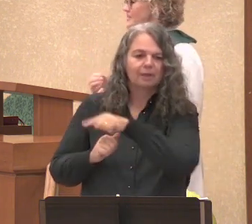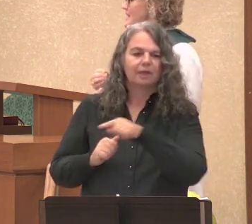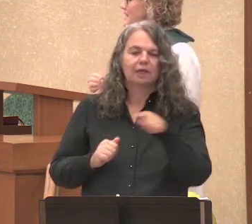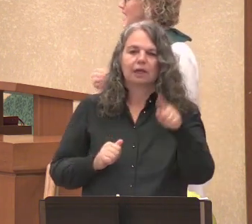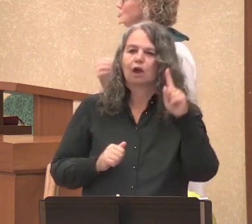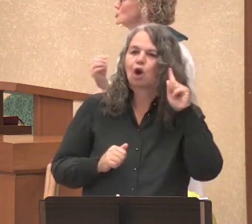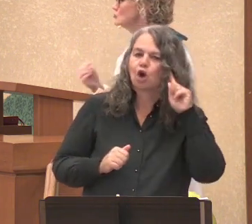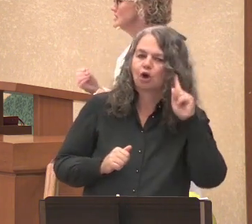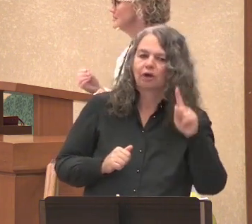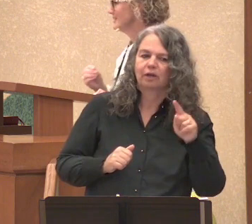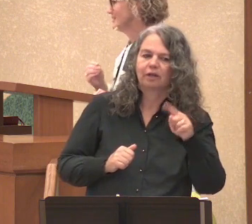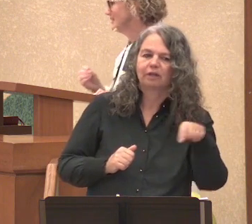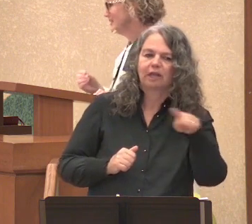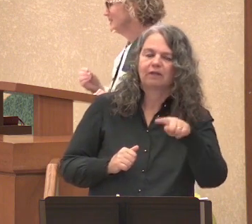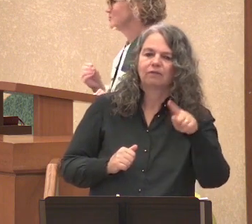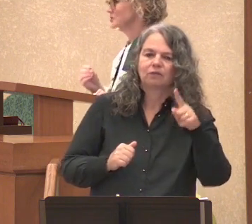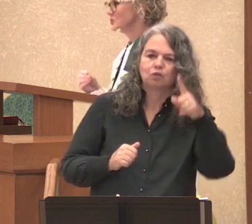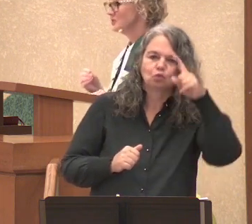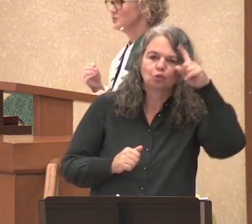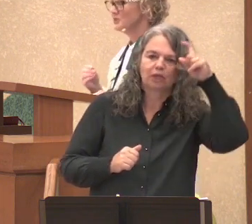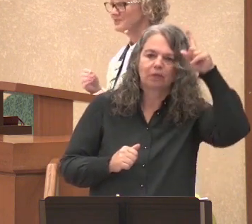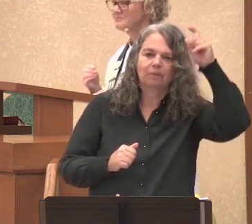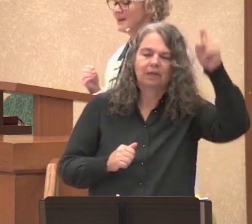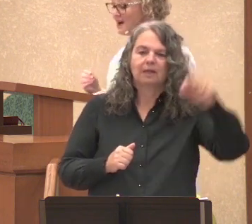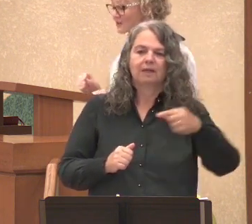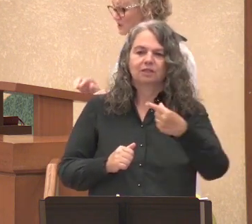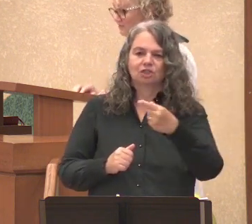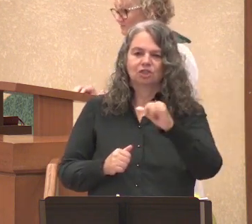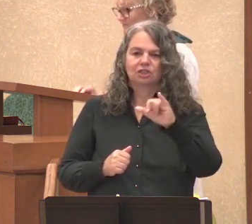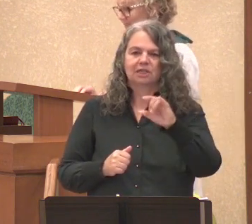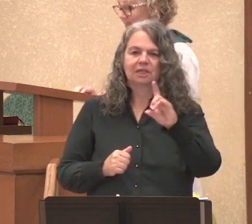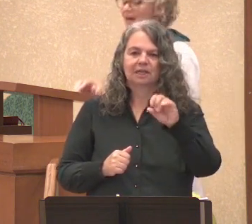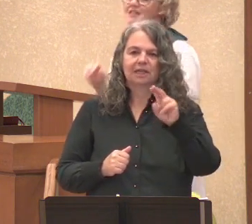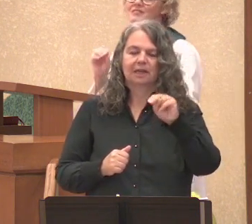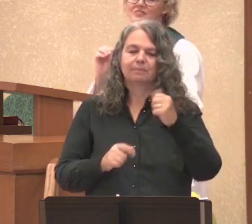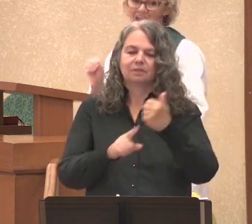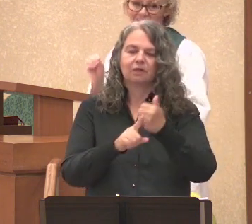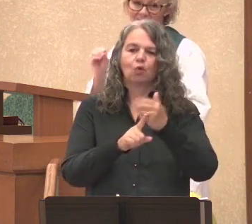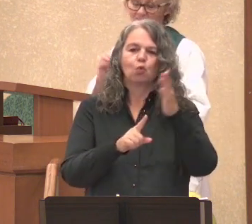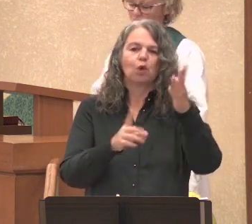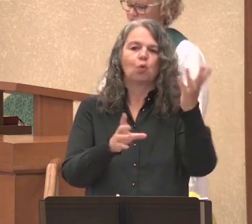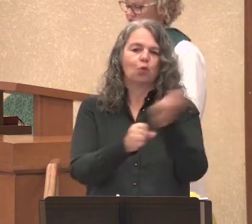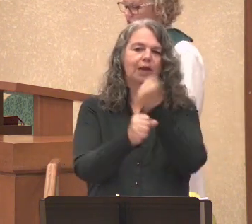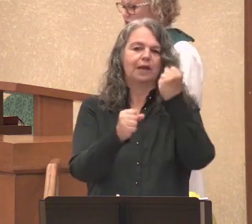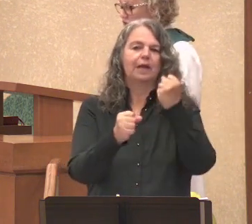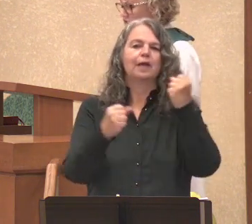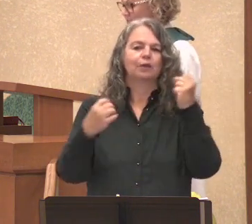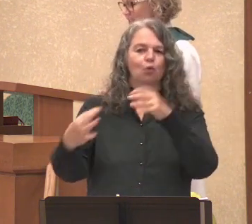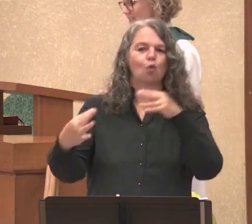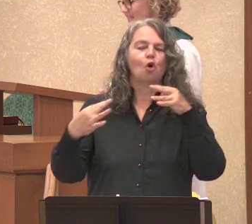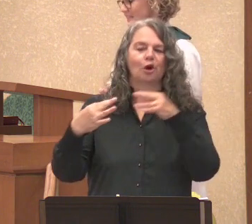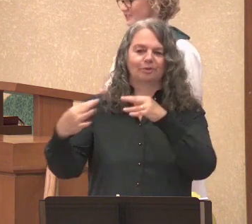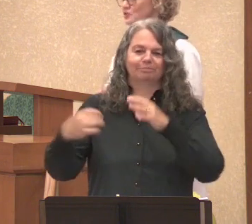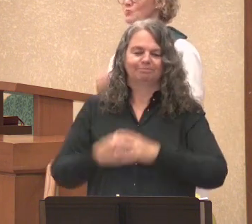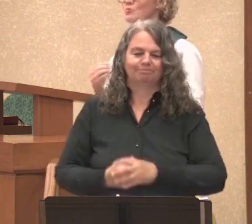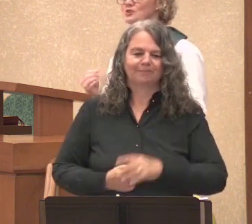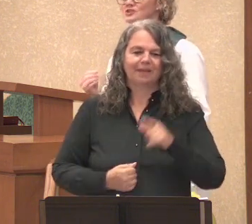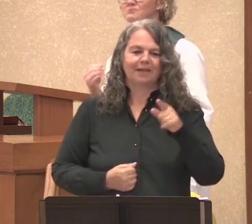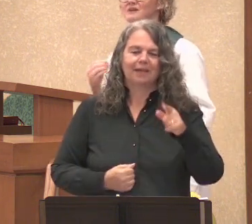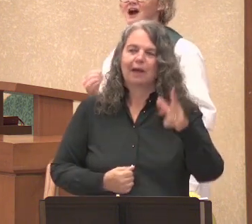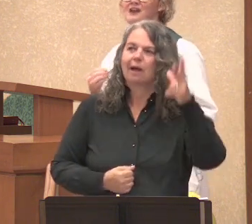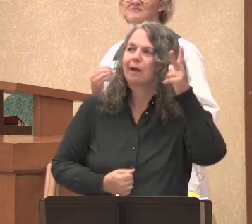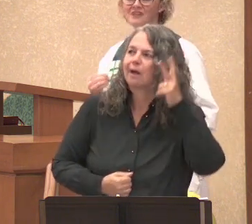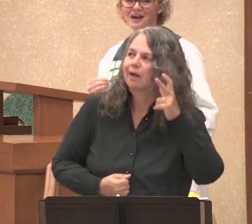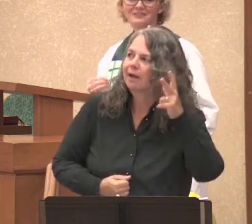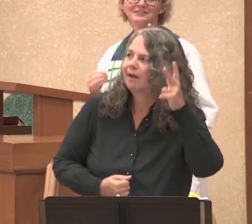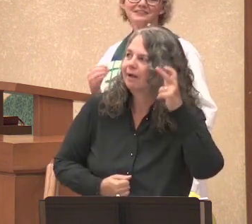one that they had had a dream that Gideon was going to win the battle. That was the encouragement he needed to